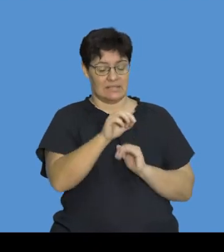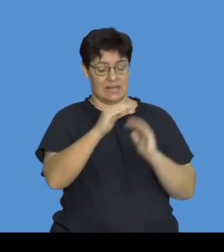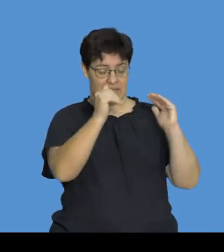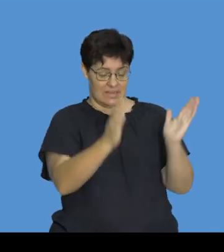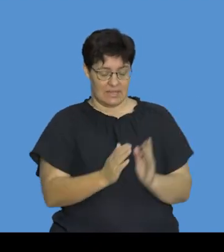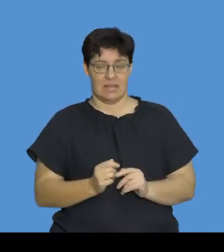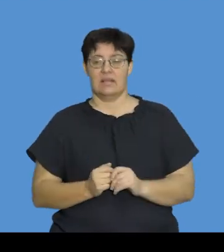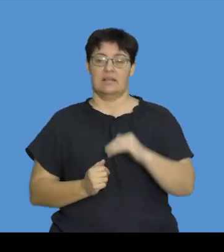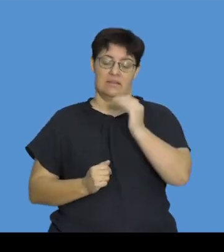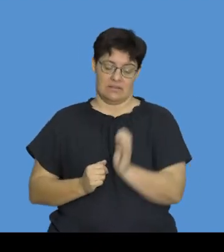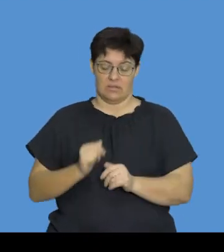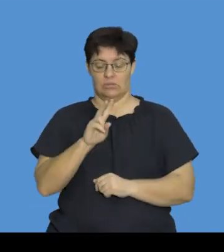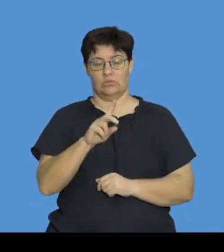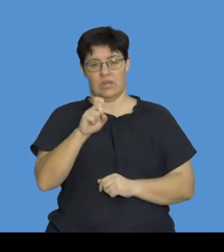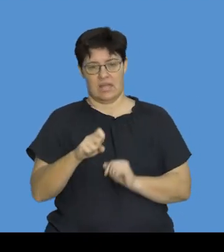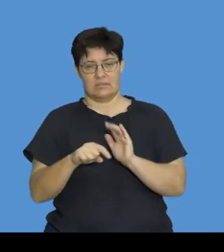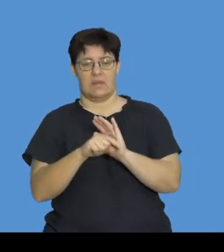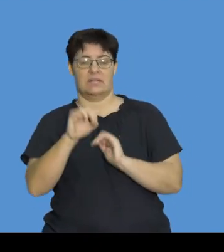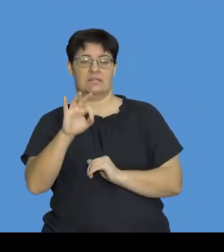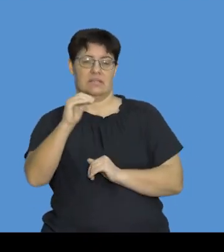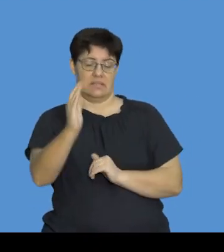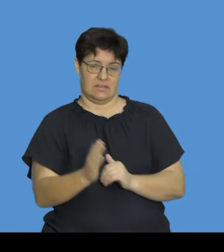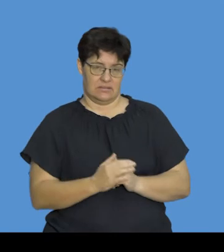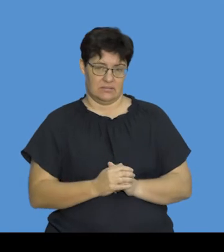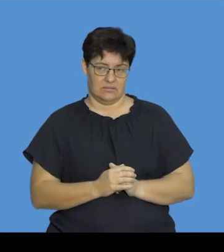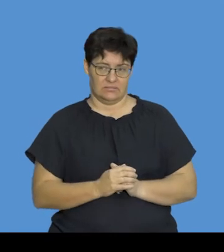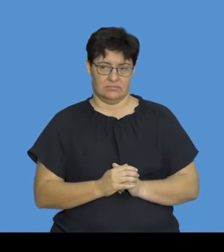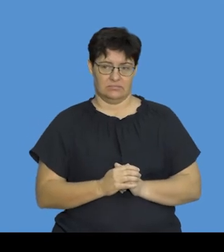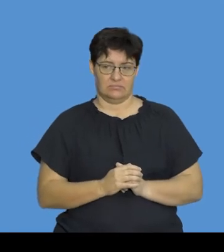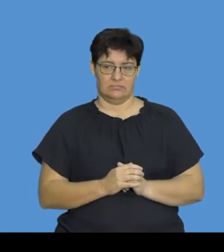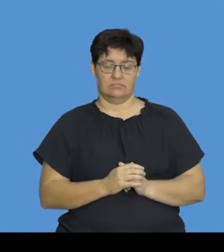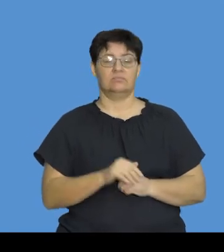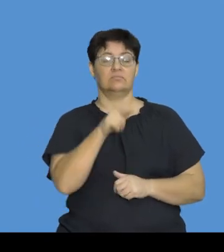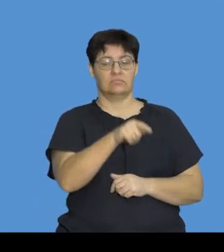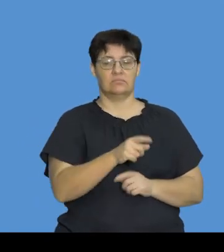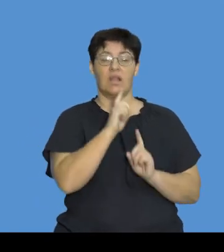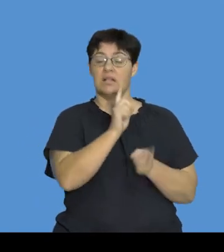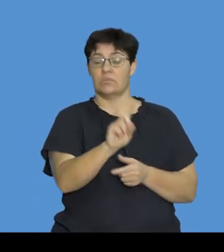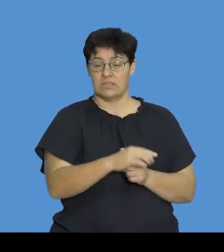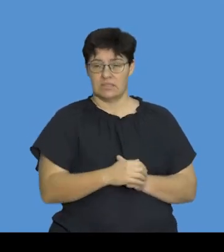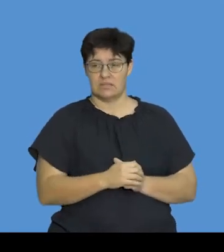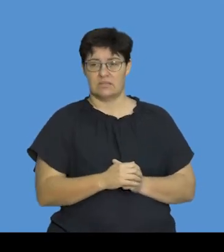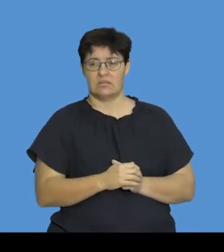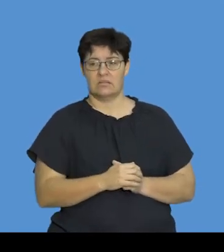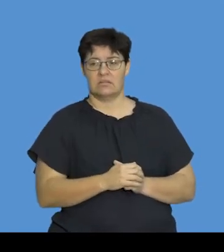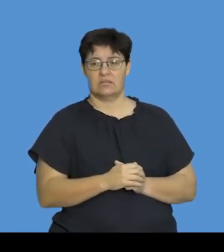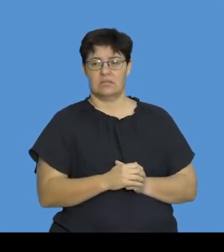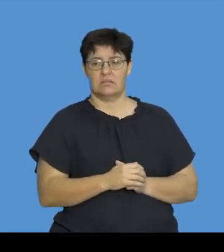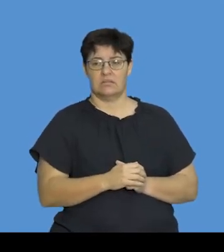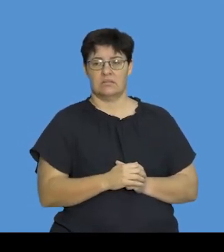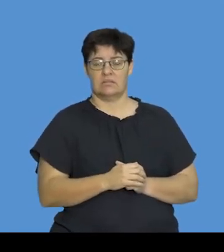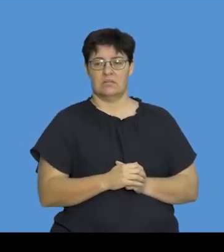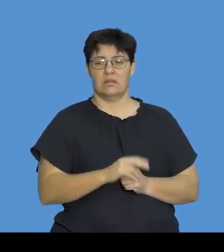3 multiplied by 2x minus 3. And this will then be equals to the